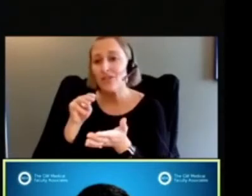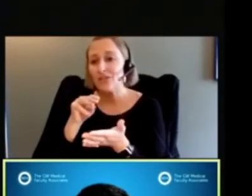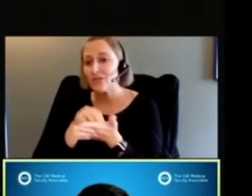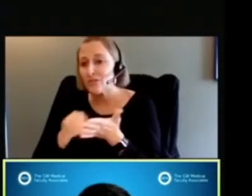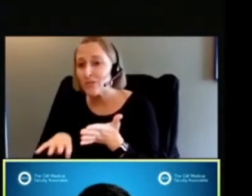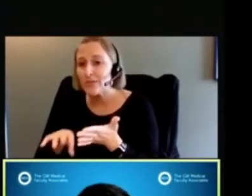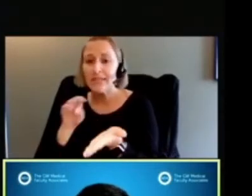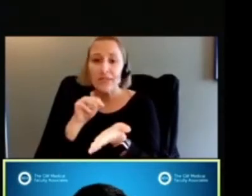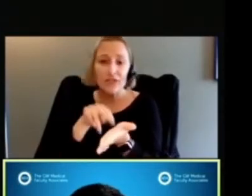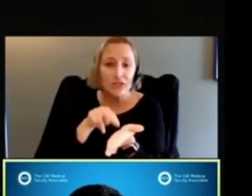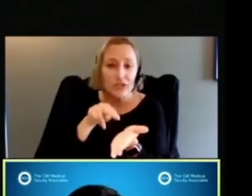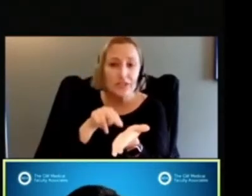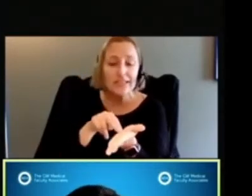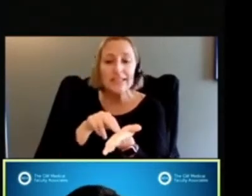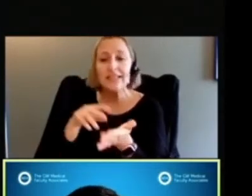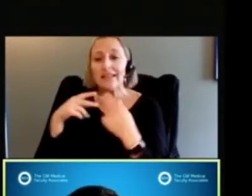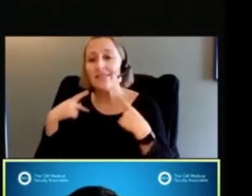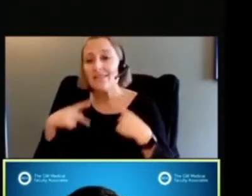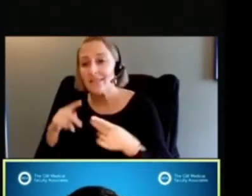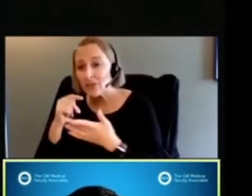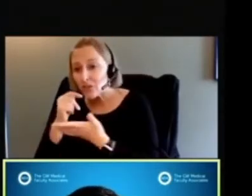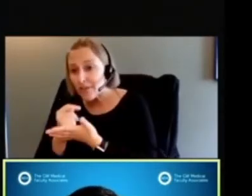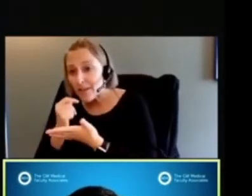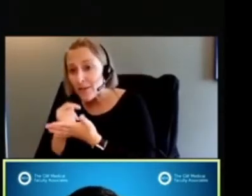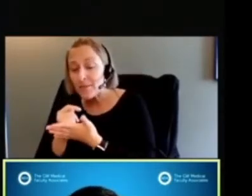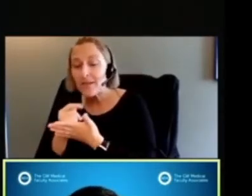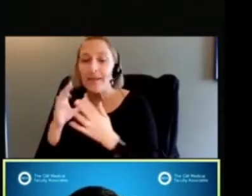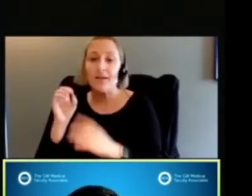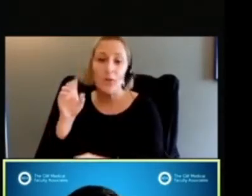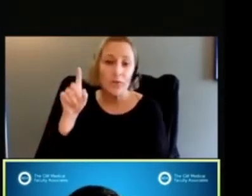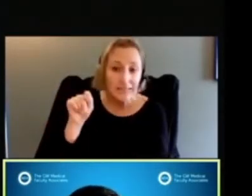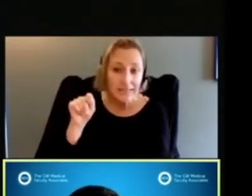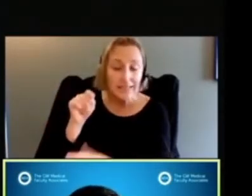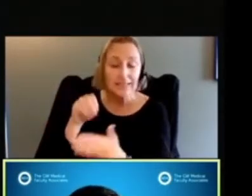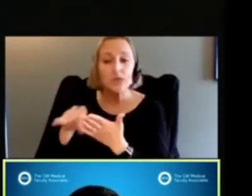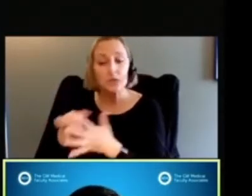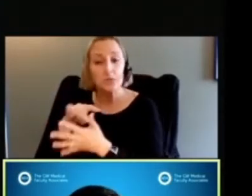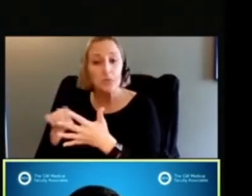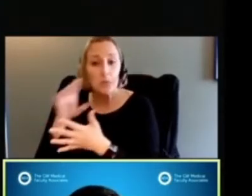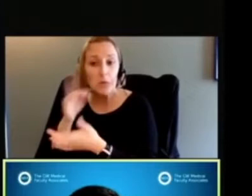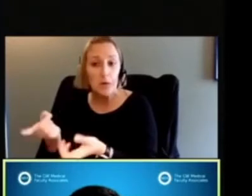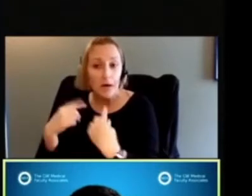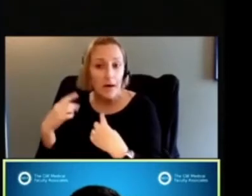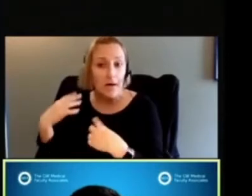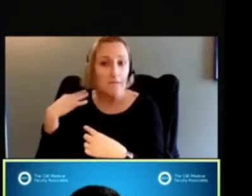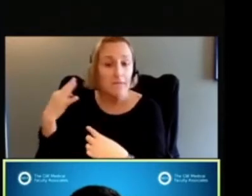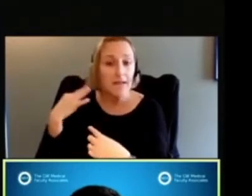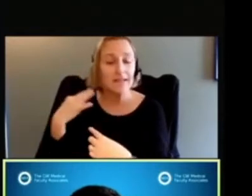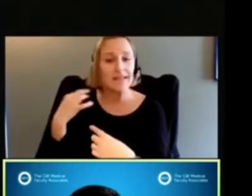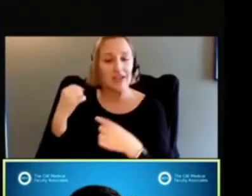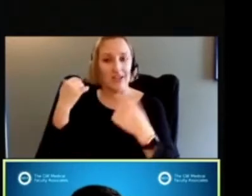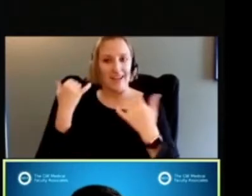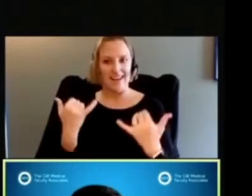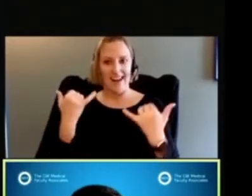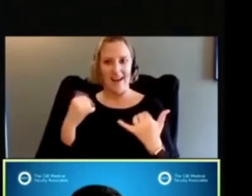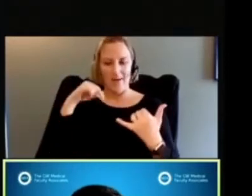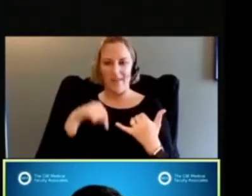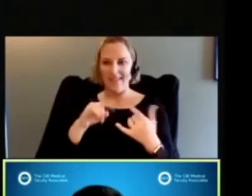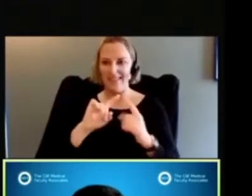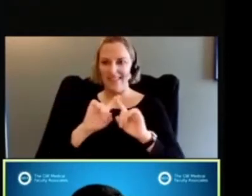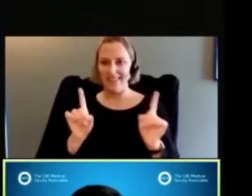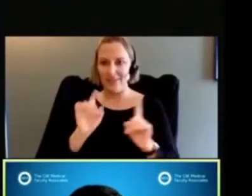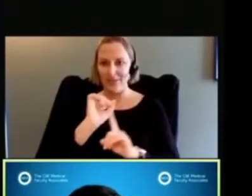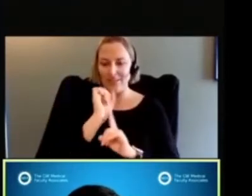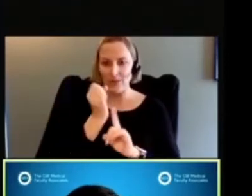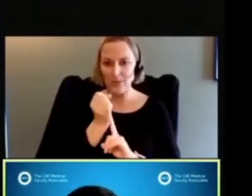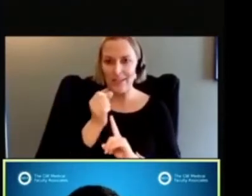had PT and OT students who would show up and volunteer. All of them this is a change of setting, because often you're only communicating with